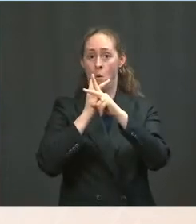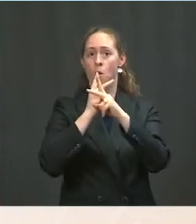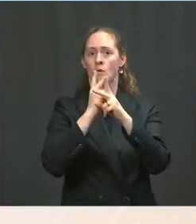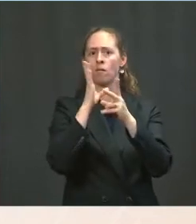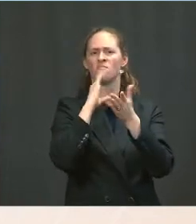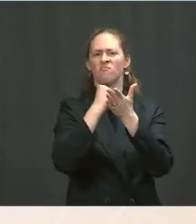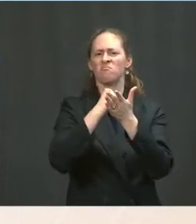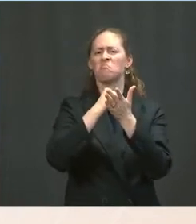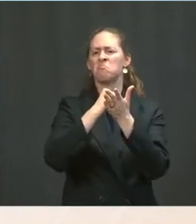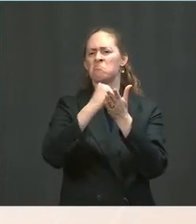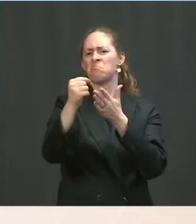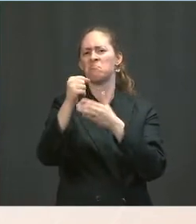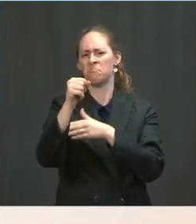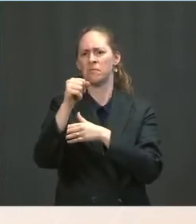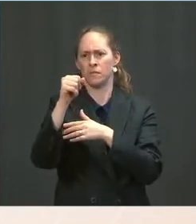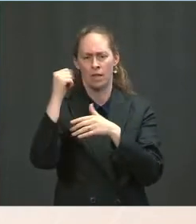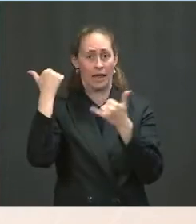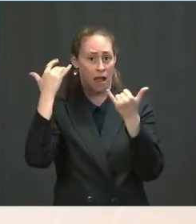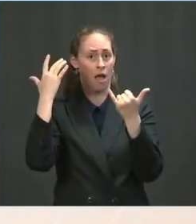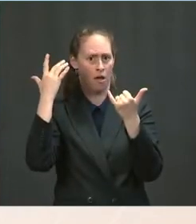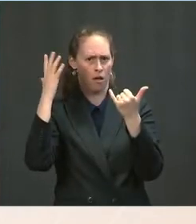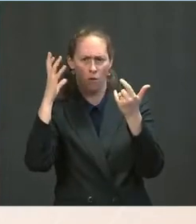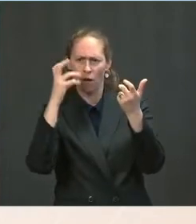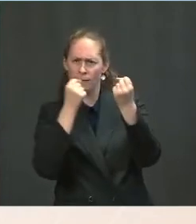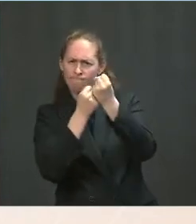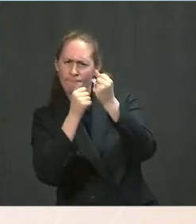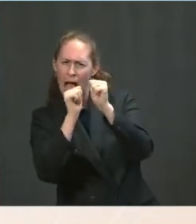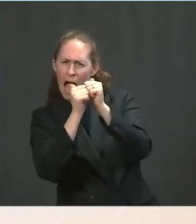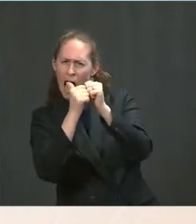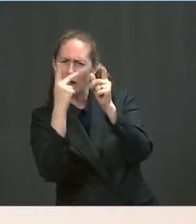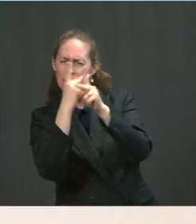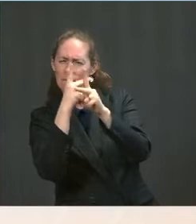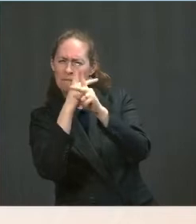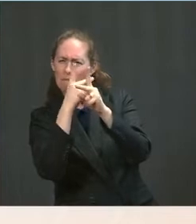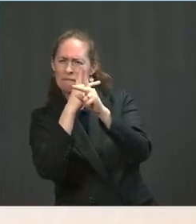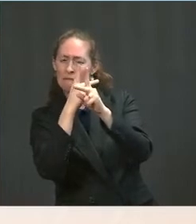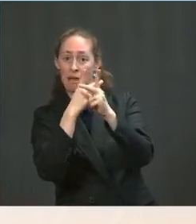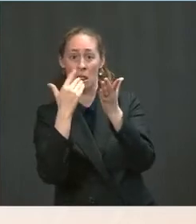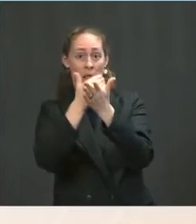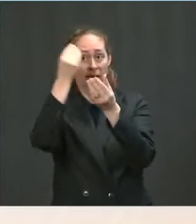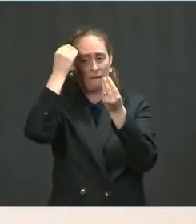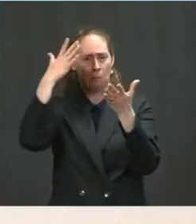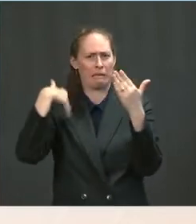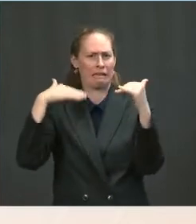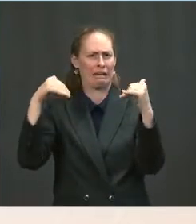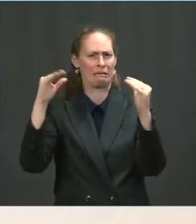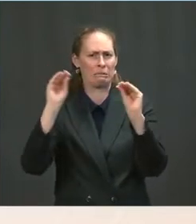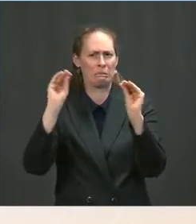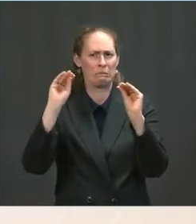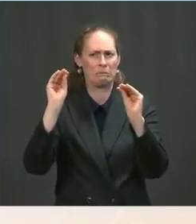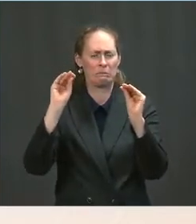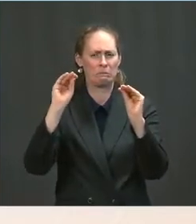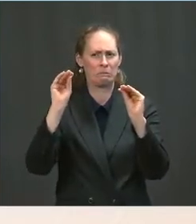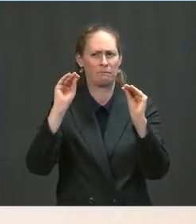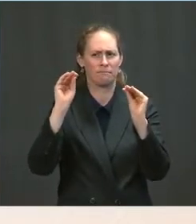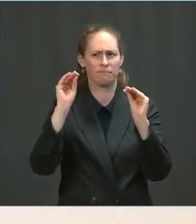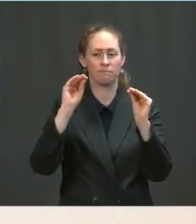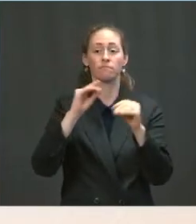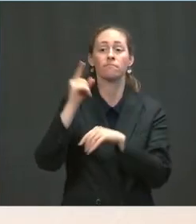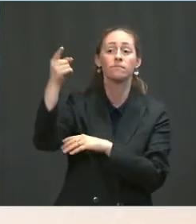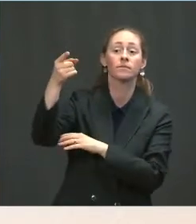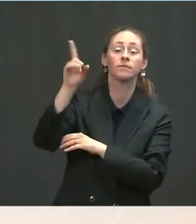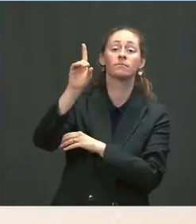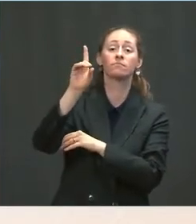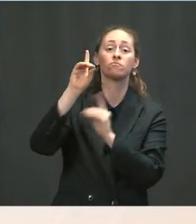can be taken administratively. I don't have an update on that at all right now at this moment. Look, the Department of Education is working